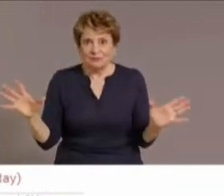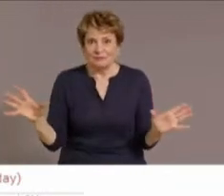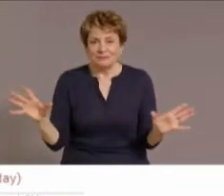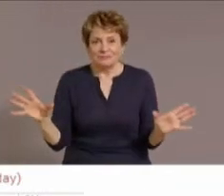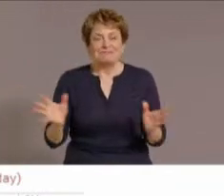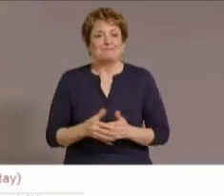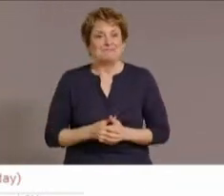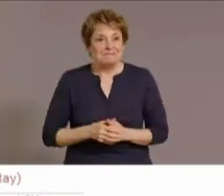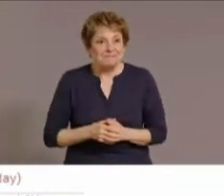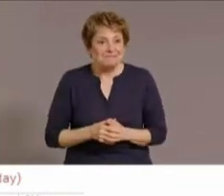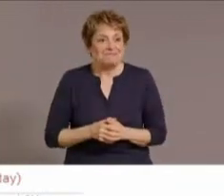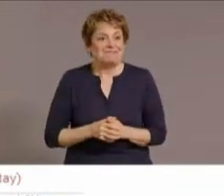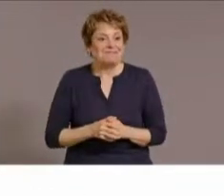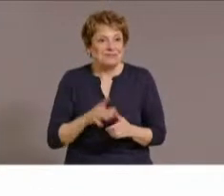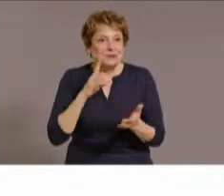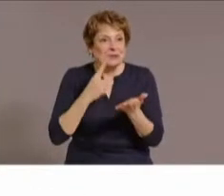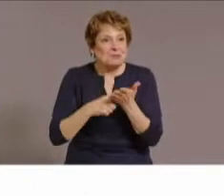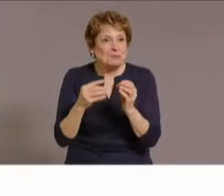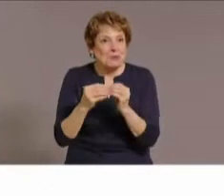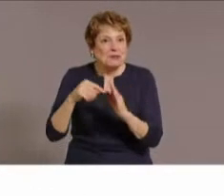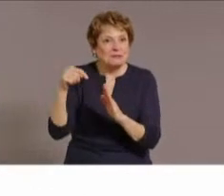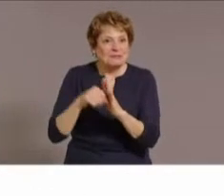those plans.